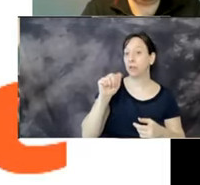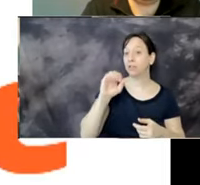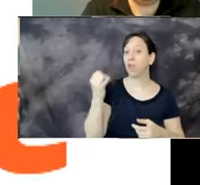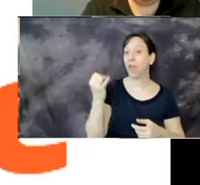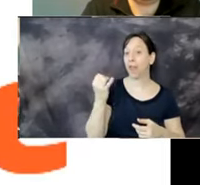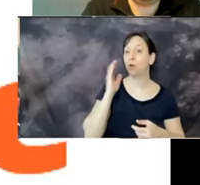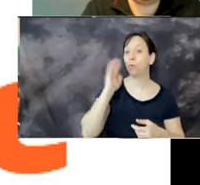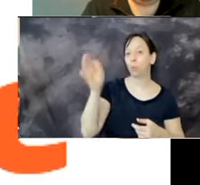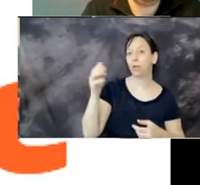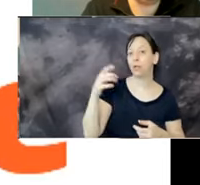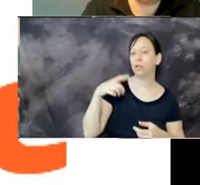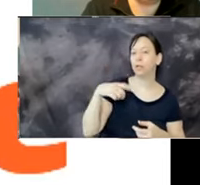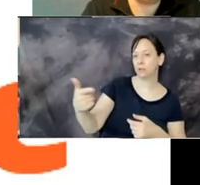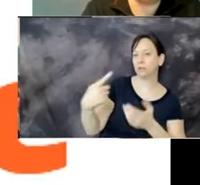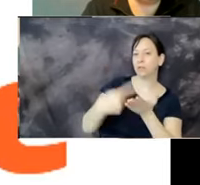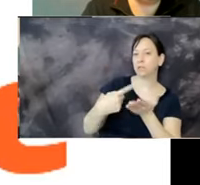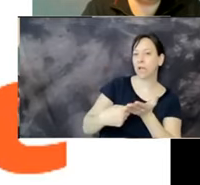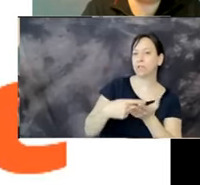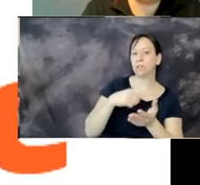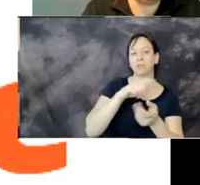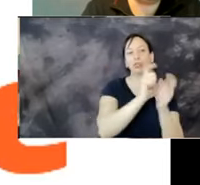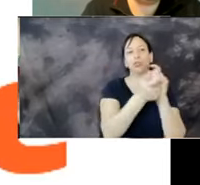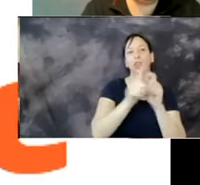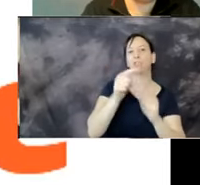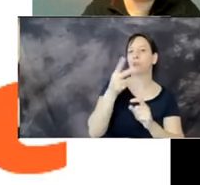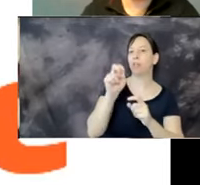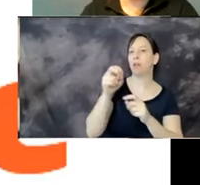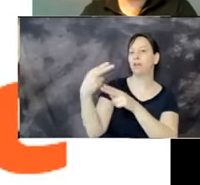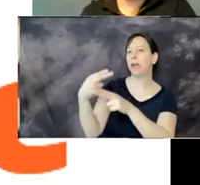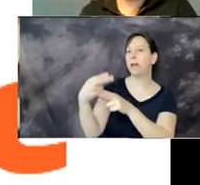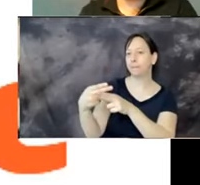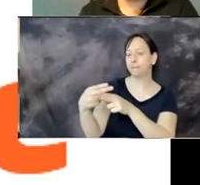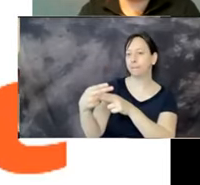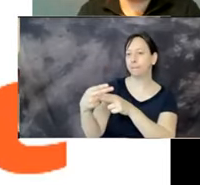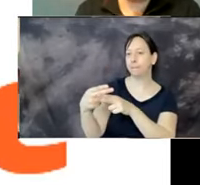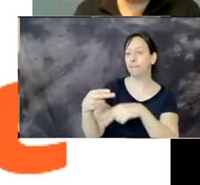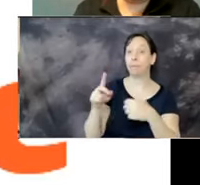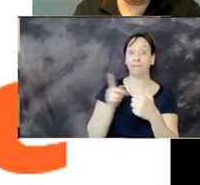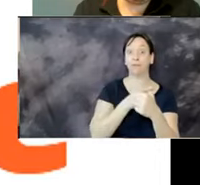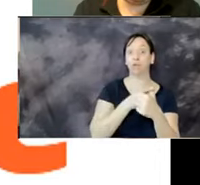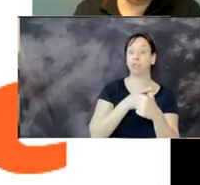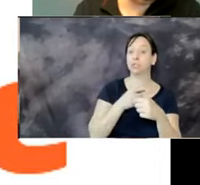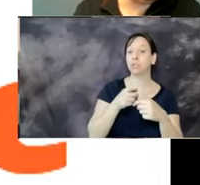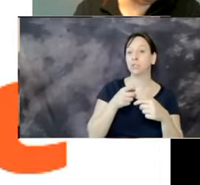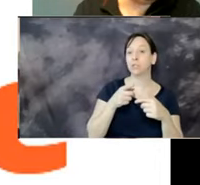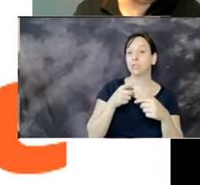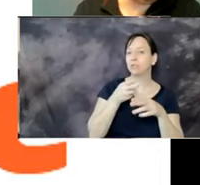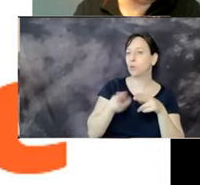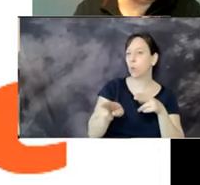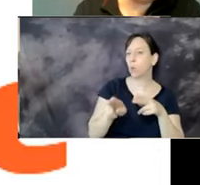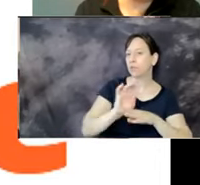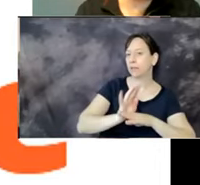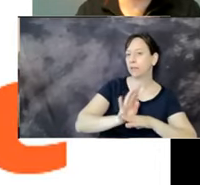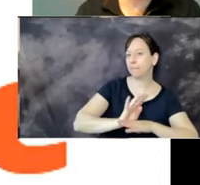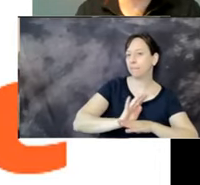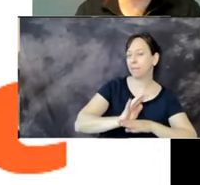her involvement with Change the Name. But before we get to that, we're going to share a little clip that some of you may have seen. I know